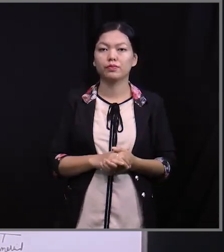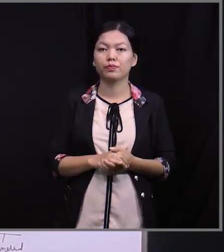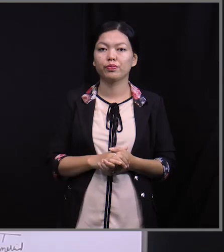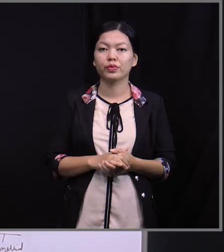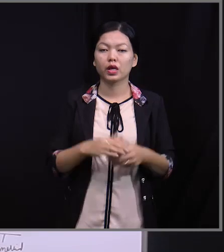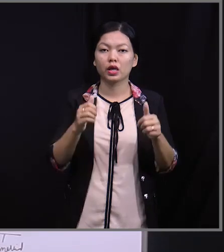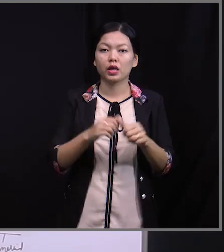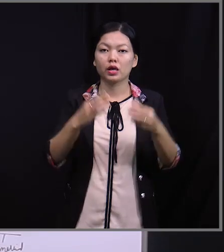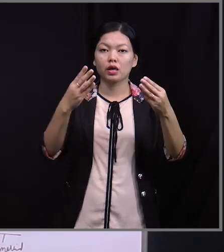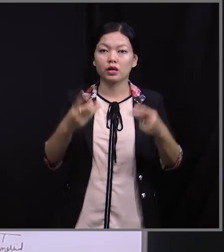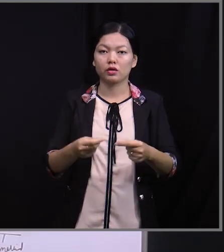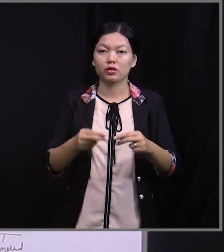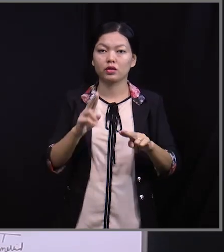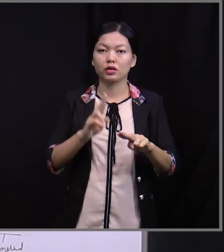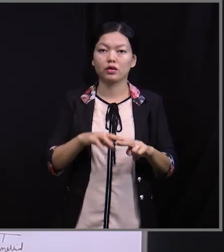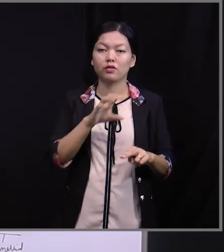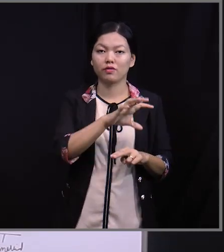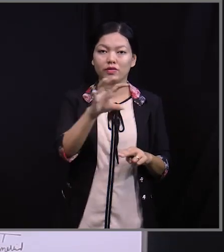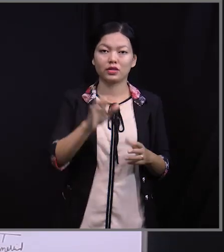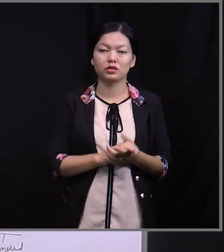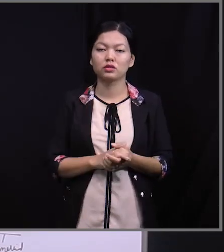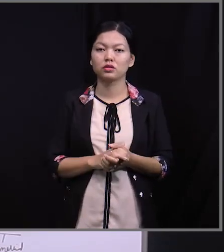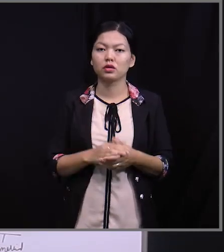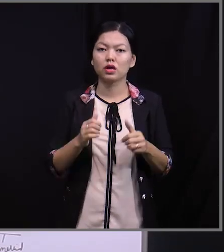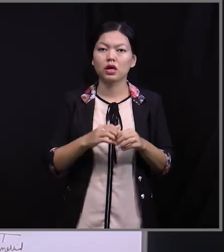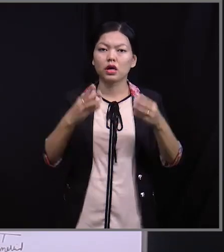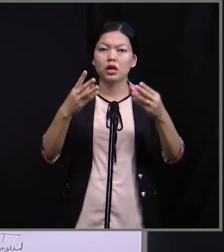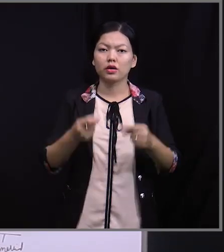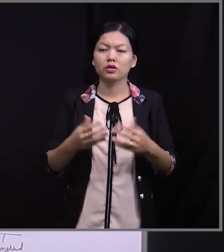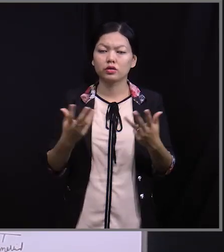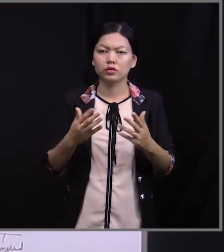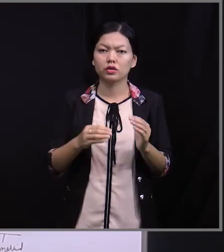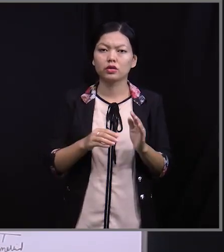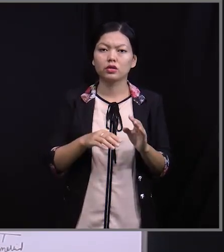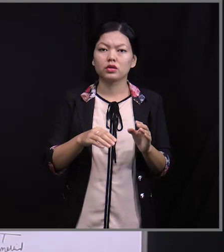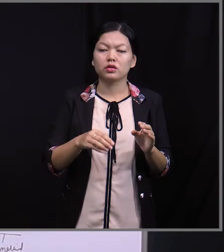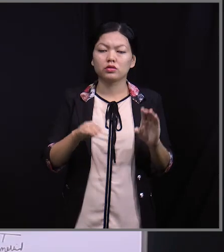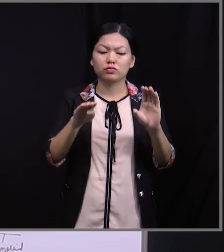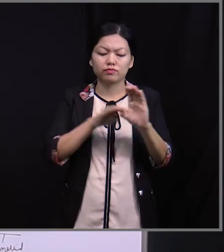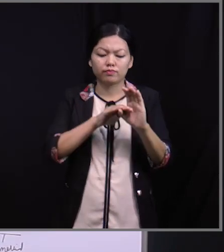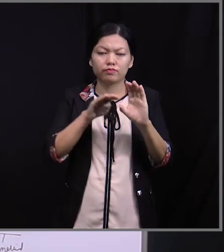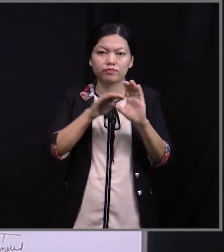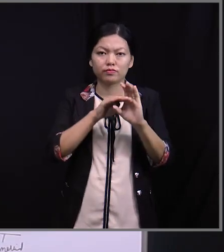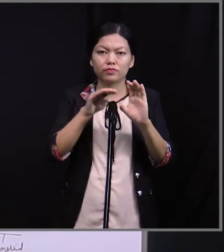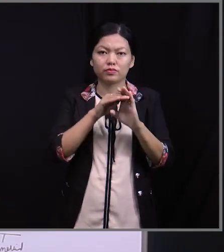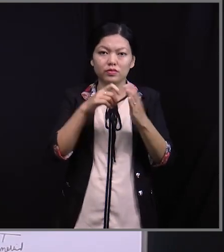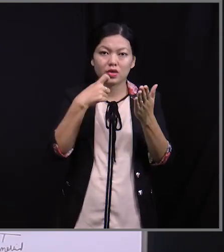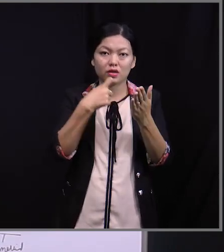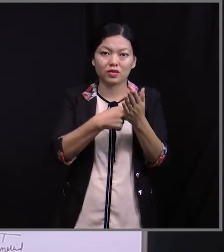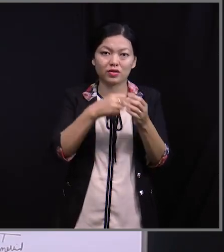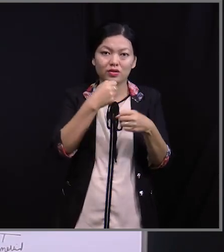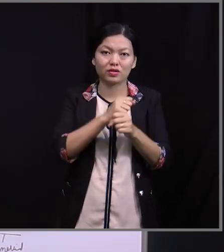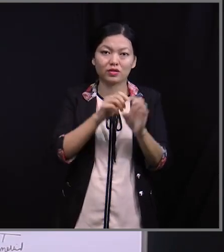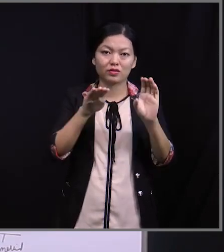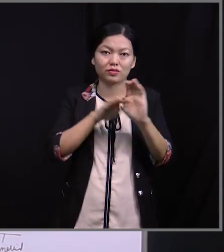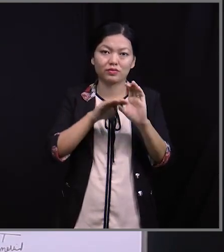and finance. Accounting and finance, or accounting, is the systematic record or keeping systematic record of the books